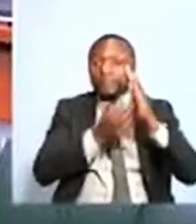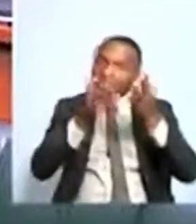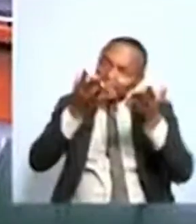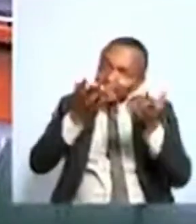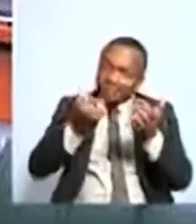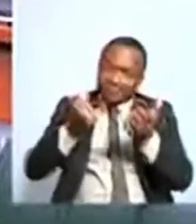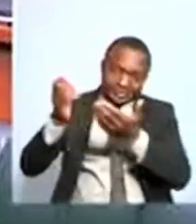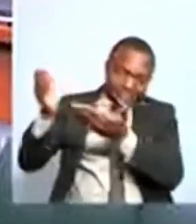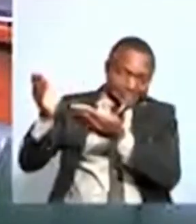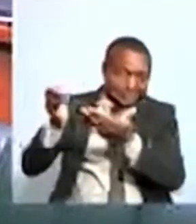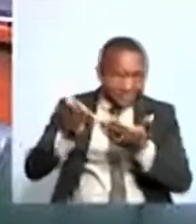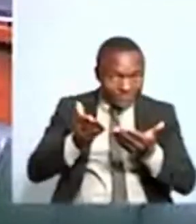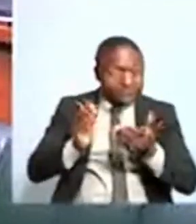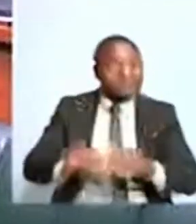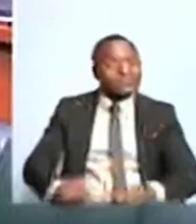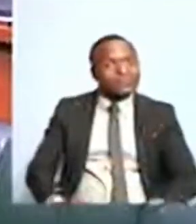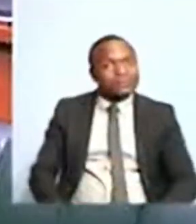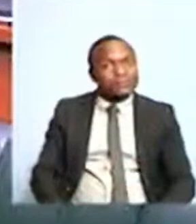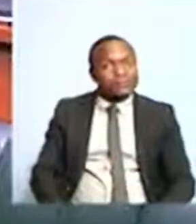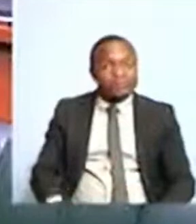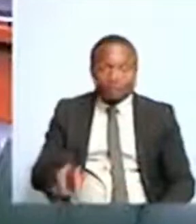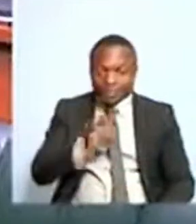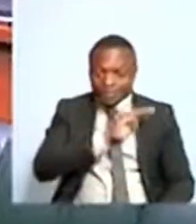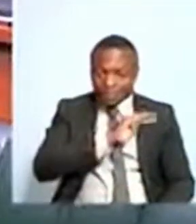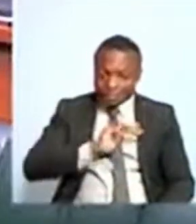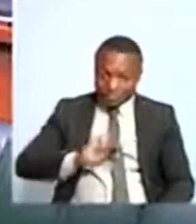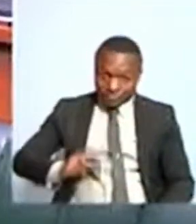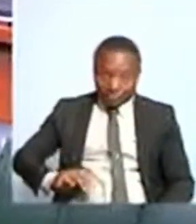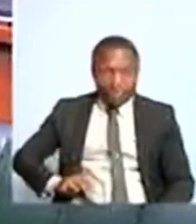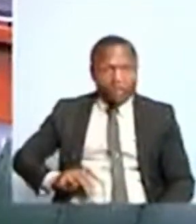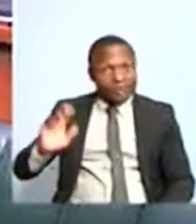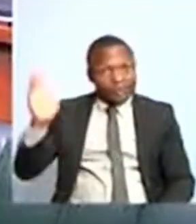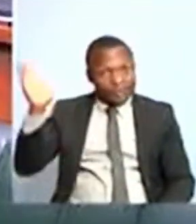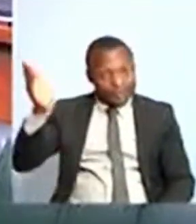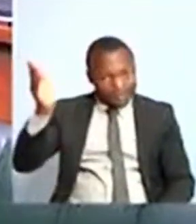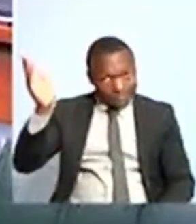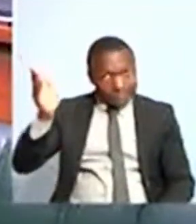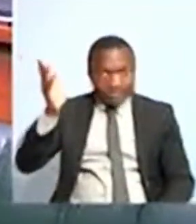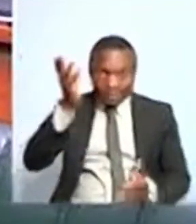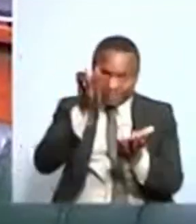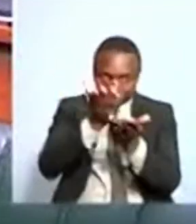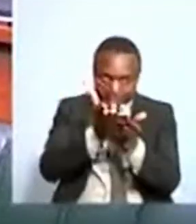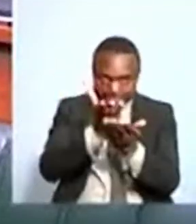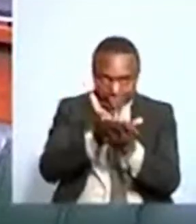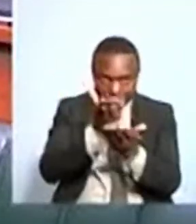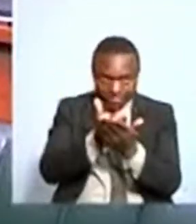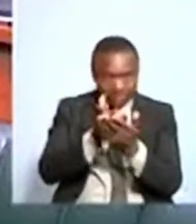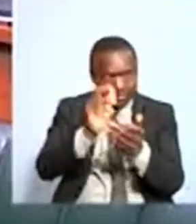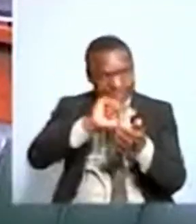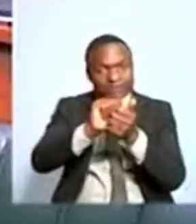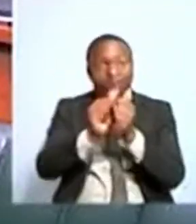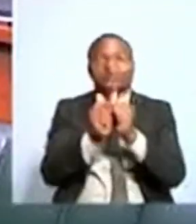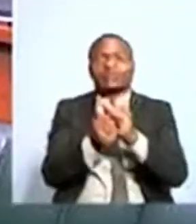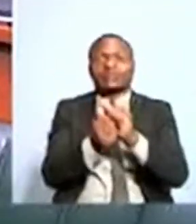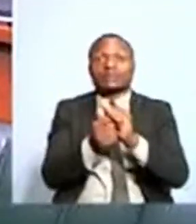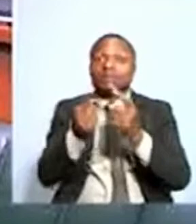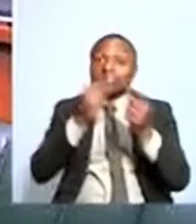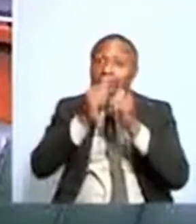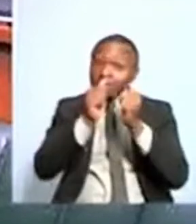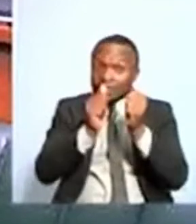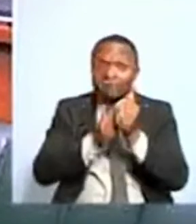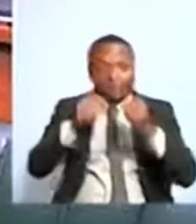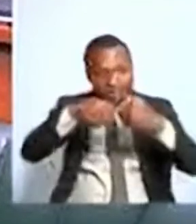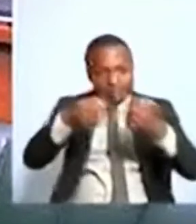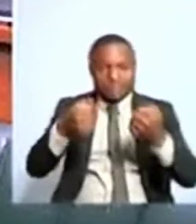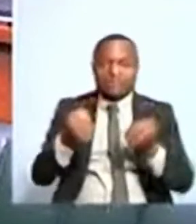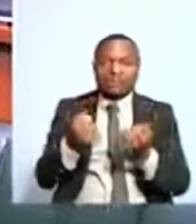to bring in that the member who was debating, who proposed an amendment, talked about